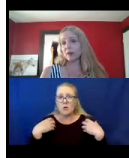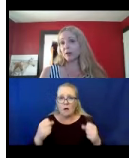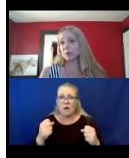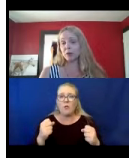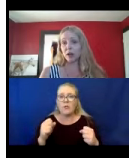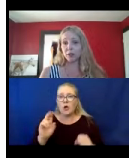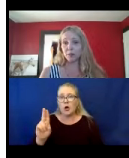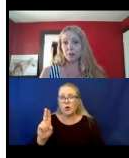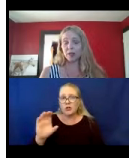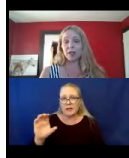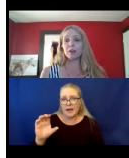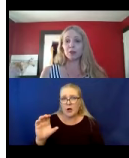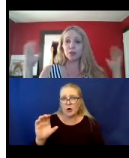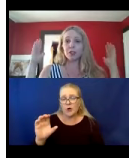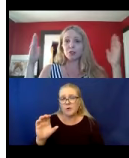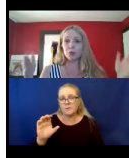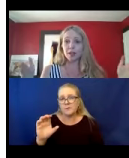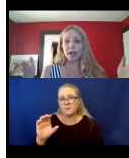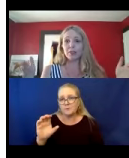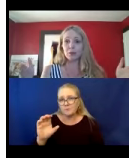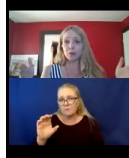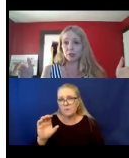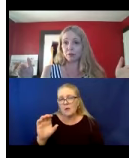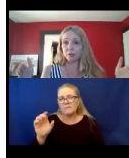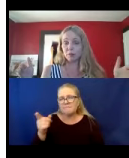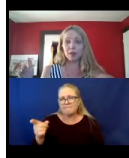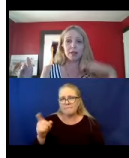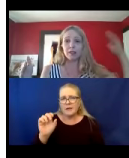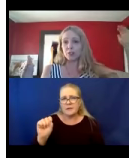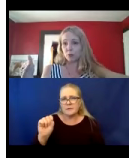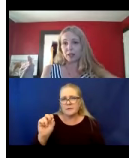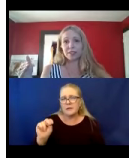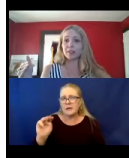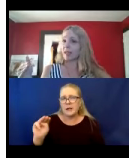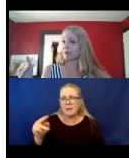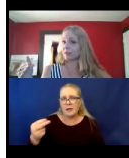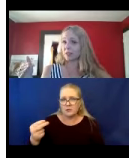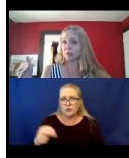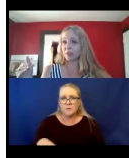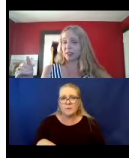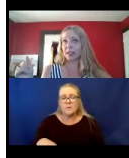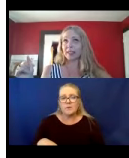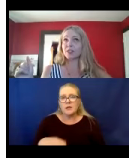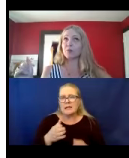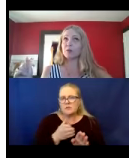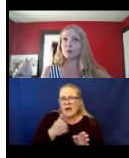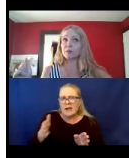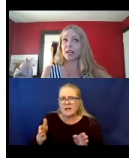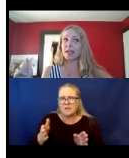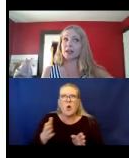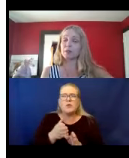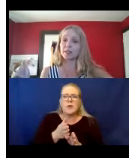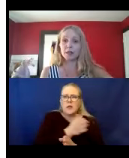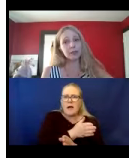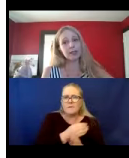Sierra Nevada Memorial Hospital. If you're looking straight at the emergency room, it's right to the left in a building. And I think it's open from